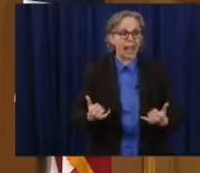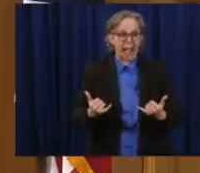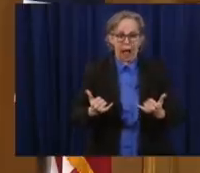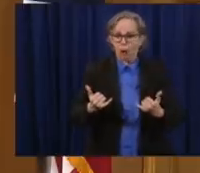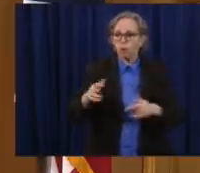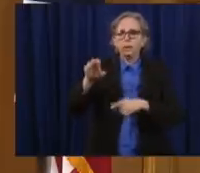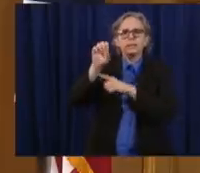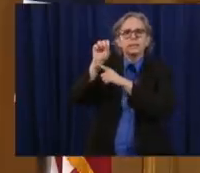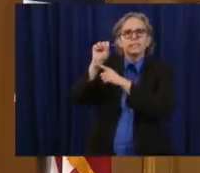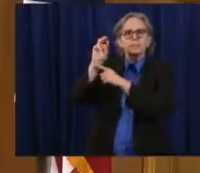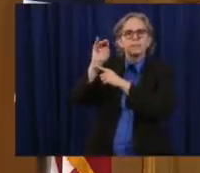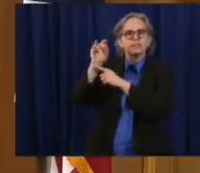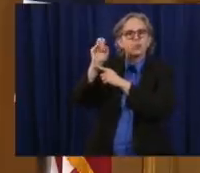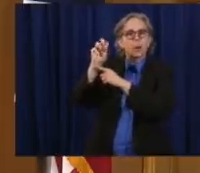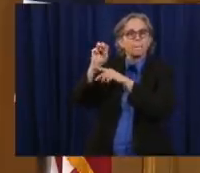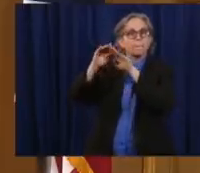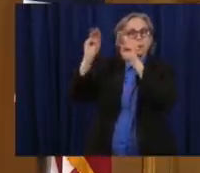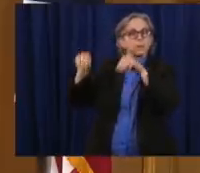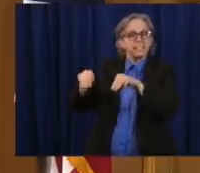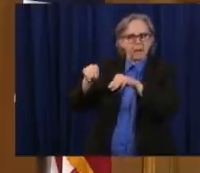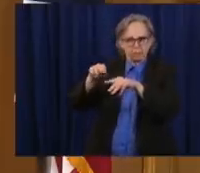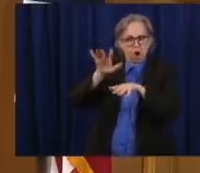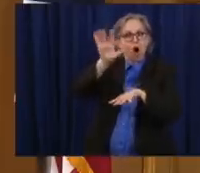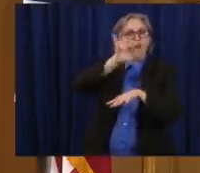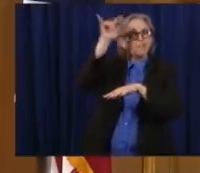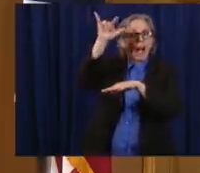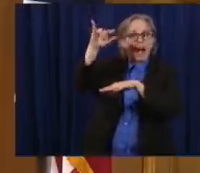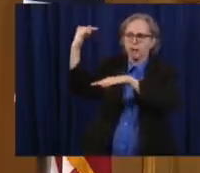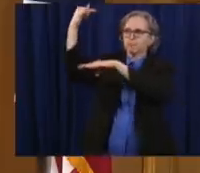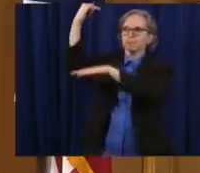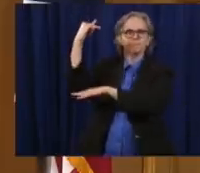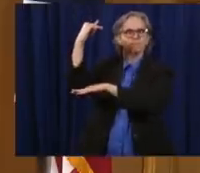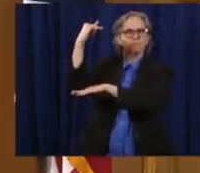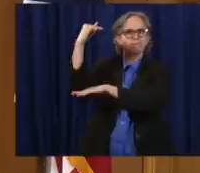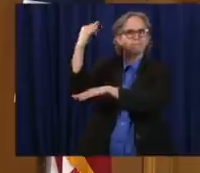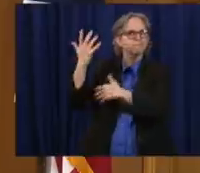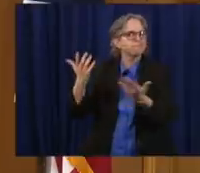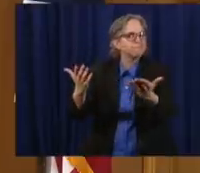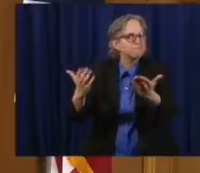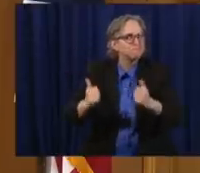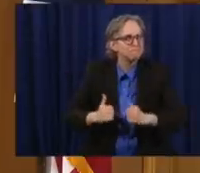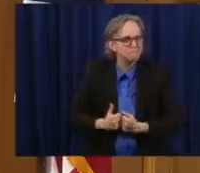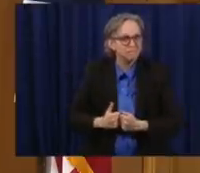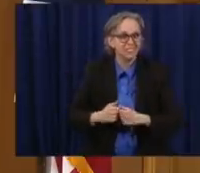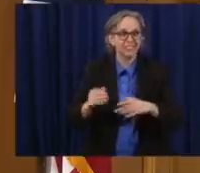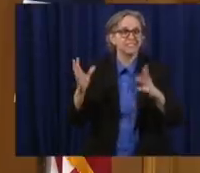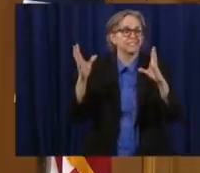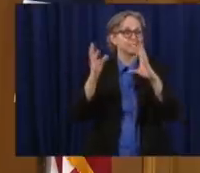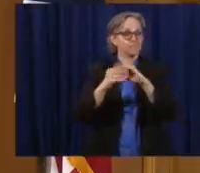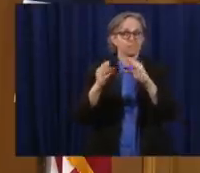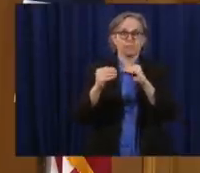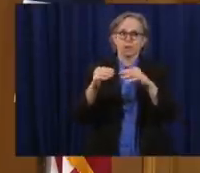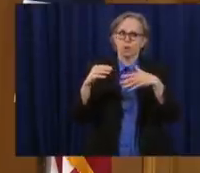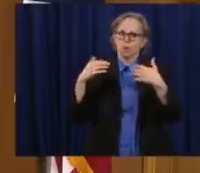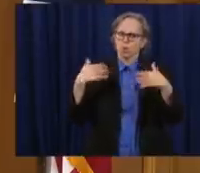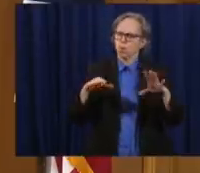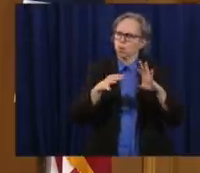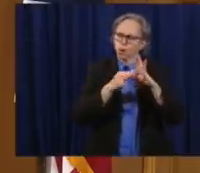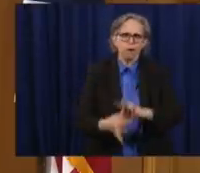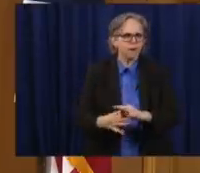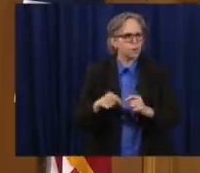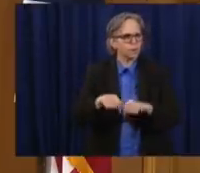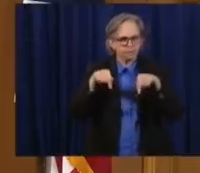in the Smithsonian Institute in Washington, D.C. But the legacy of her flight remains deeply rooted here in